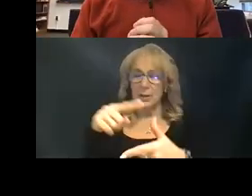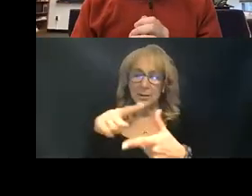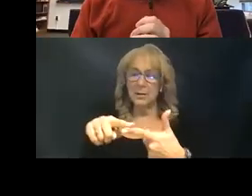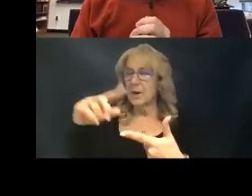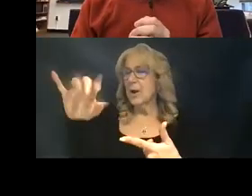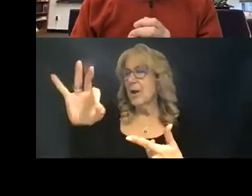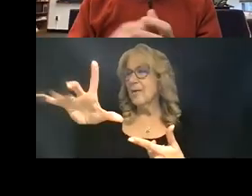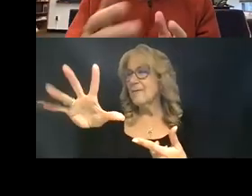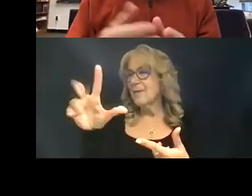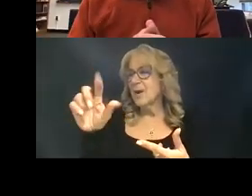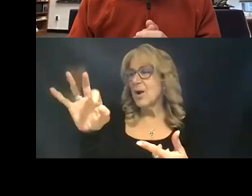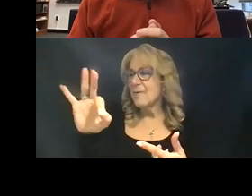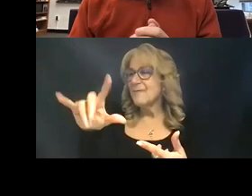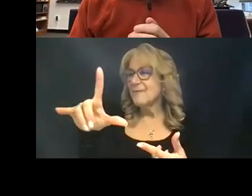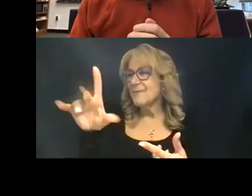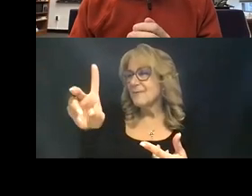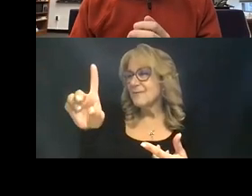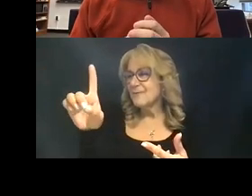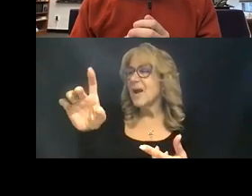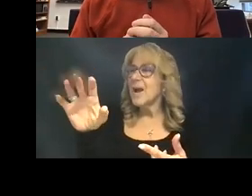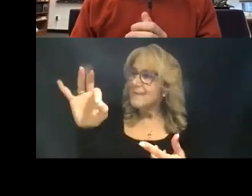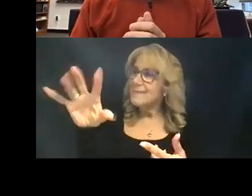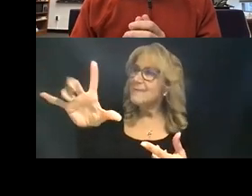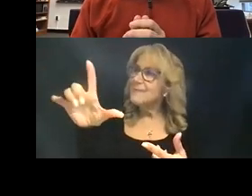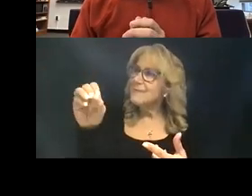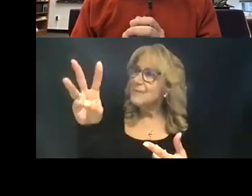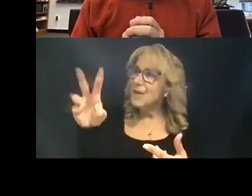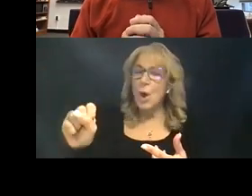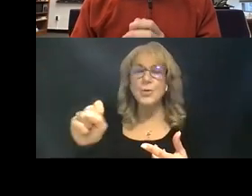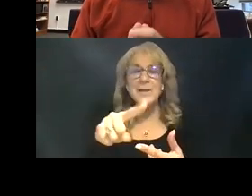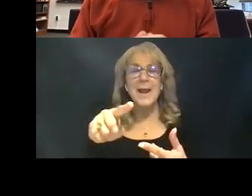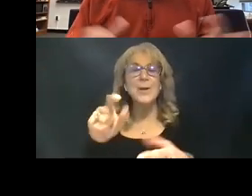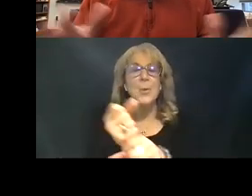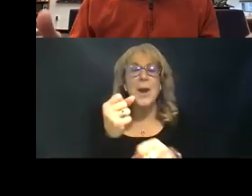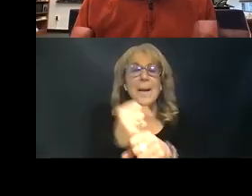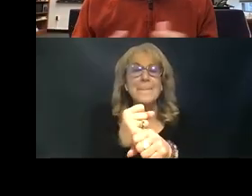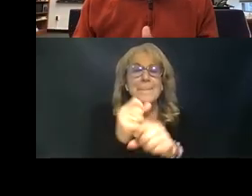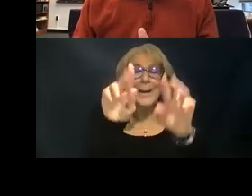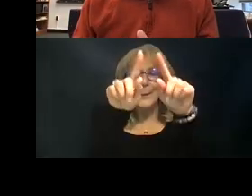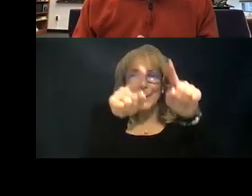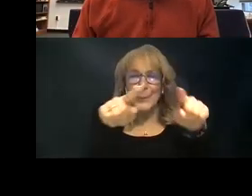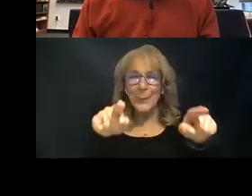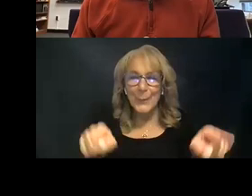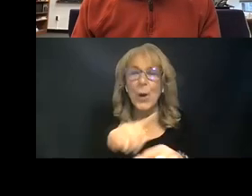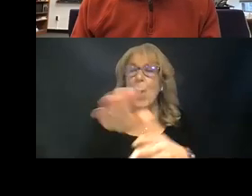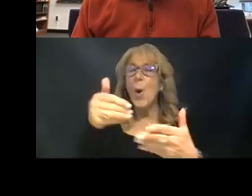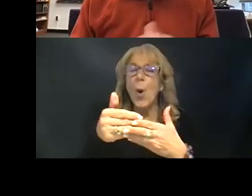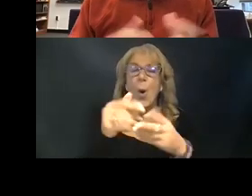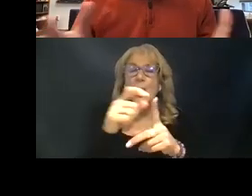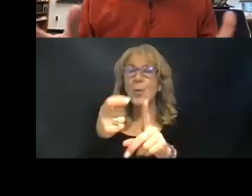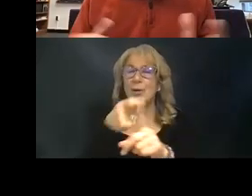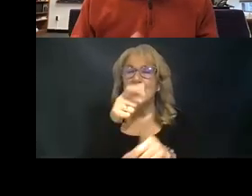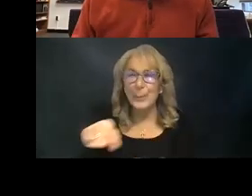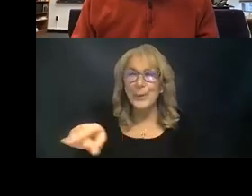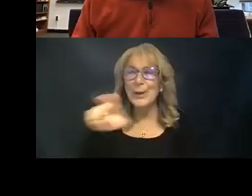we made a little word cloud that you can see on the screen of many, many words. And some you're